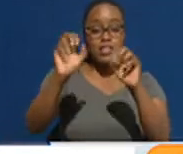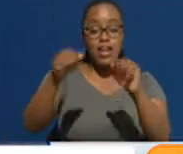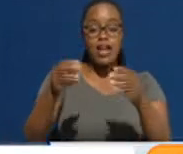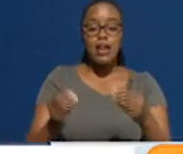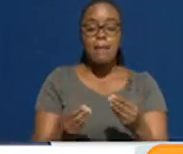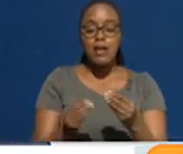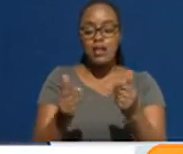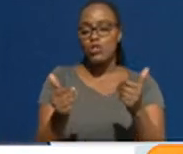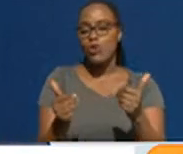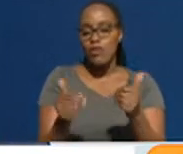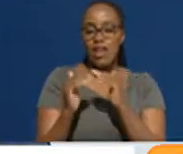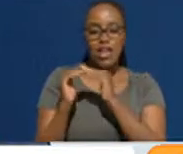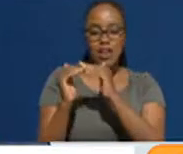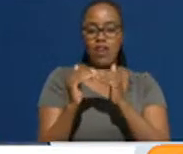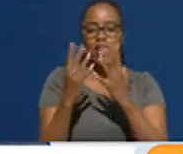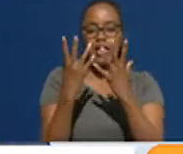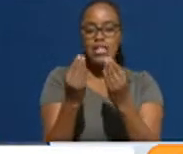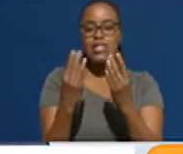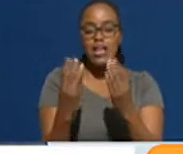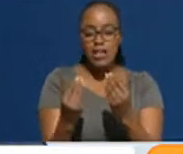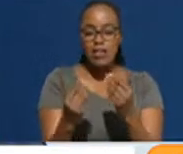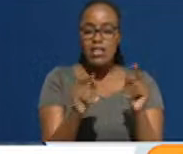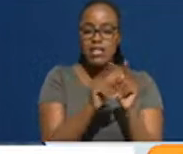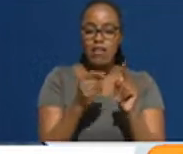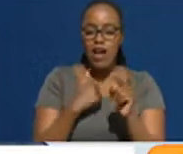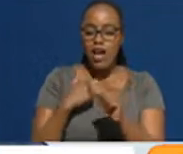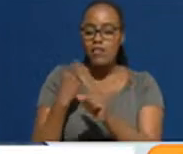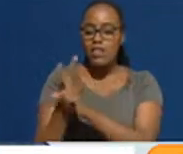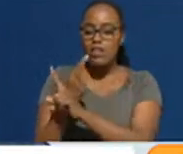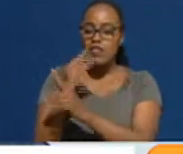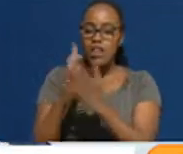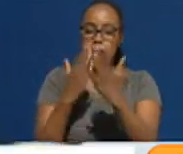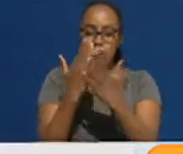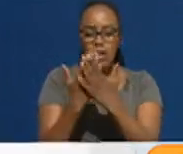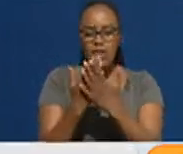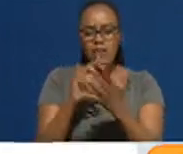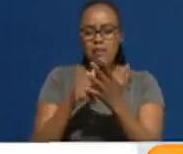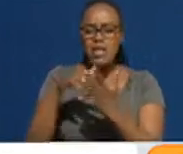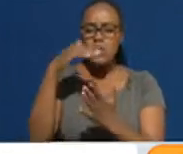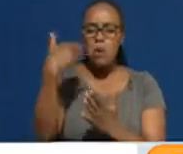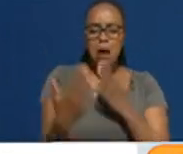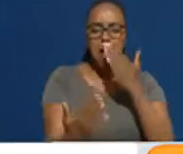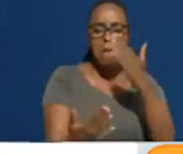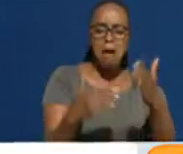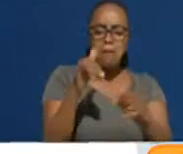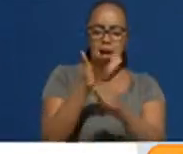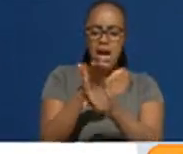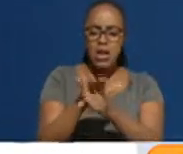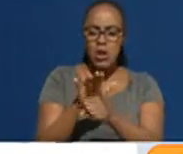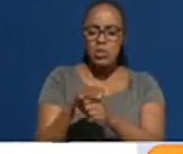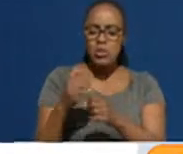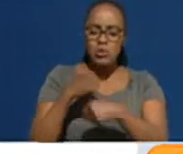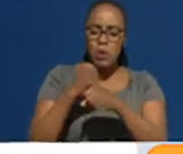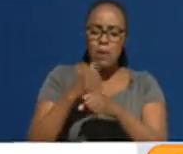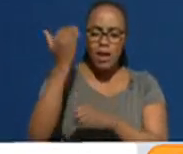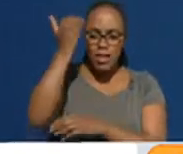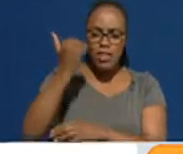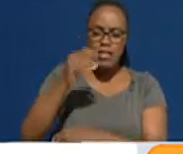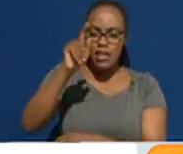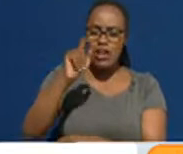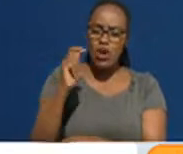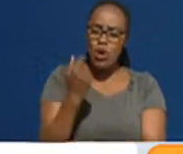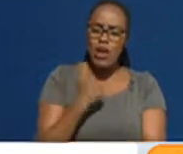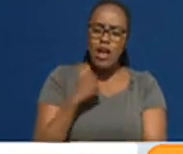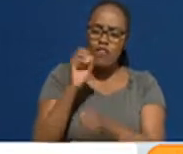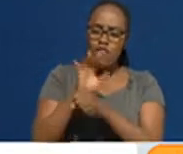resolved fairly easily, despite the numerous number of petitions. Sometimes you bring many to overload the judges. They only have 14